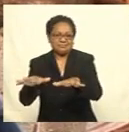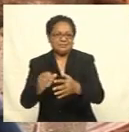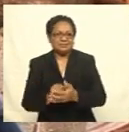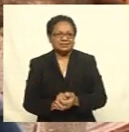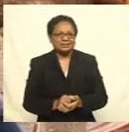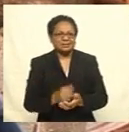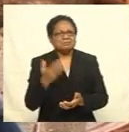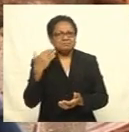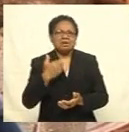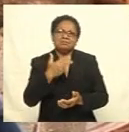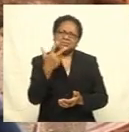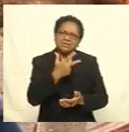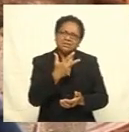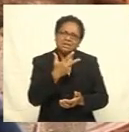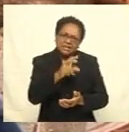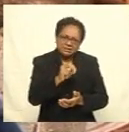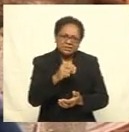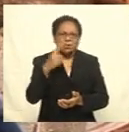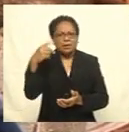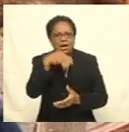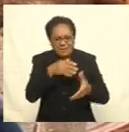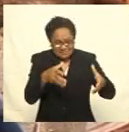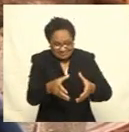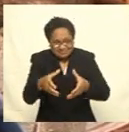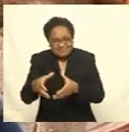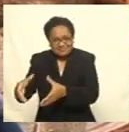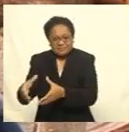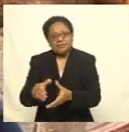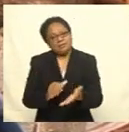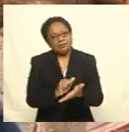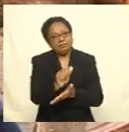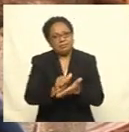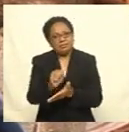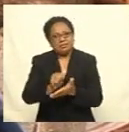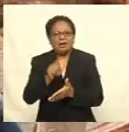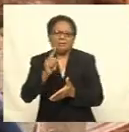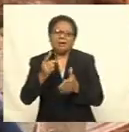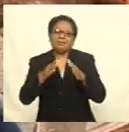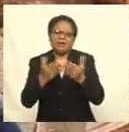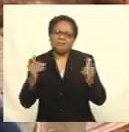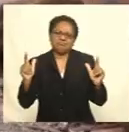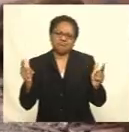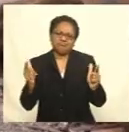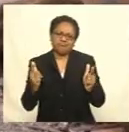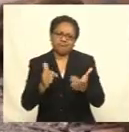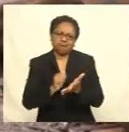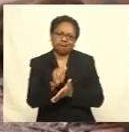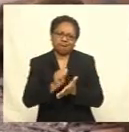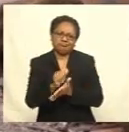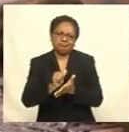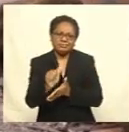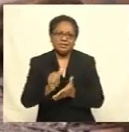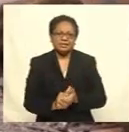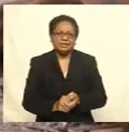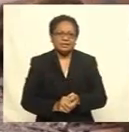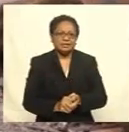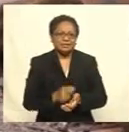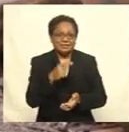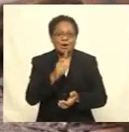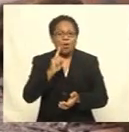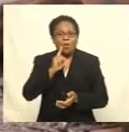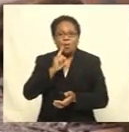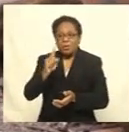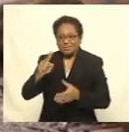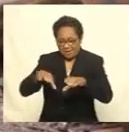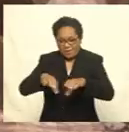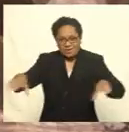100, like that. But it's going slowly. No, it's very slow. Farooq orders logs by the truckload from